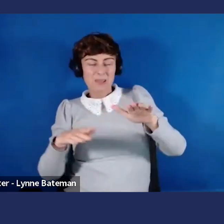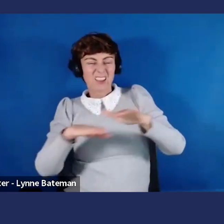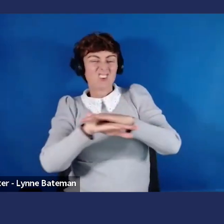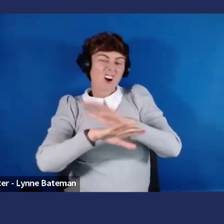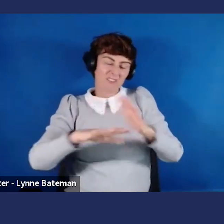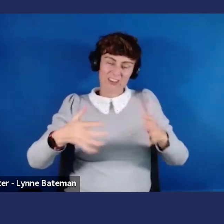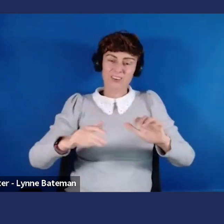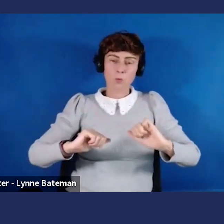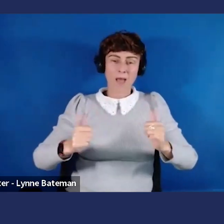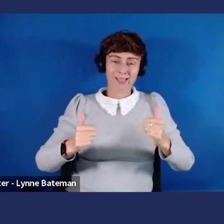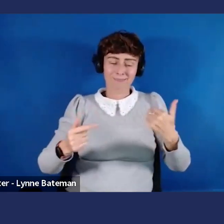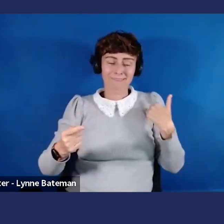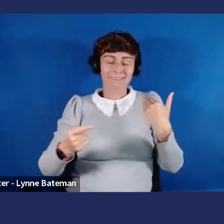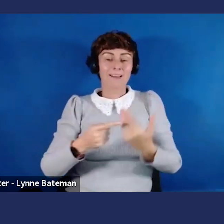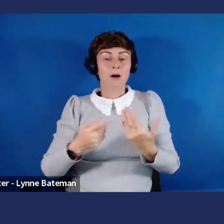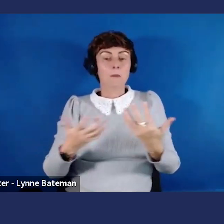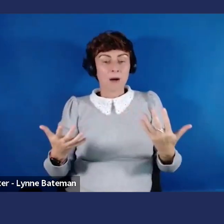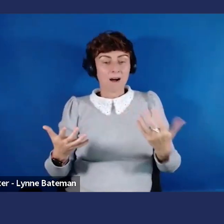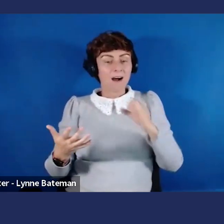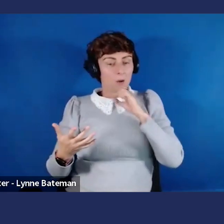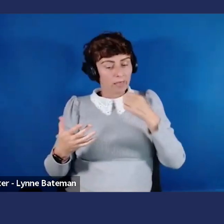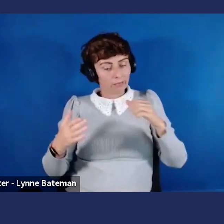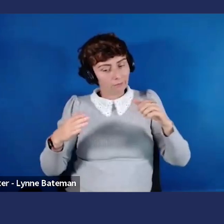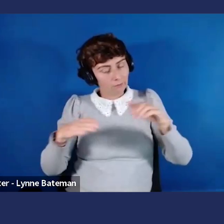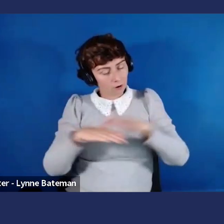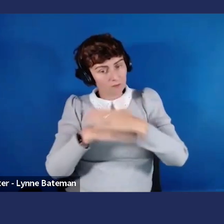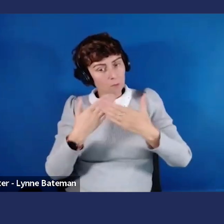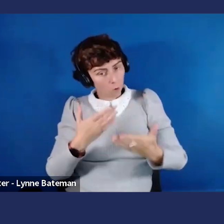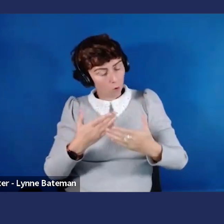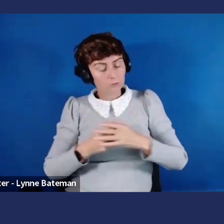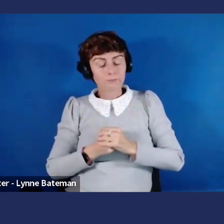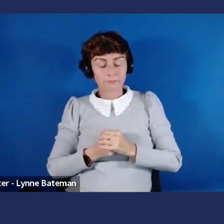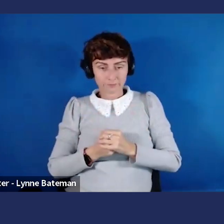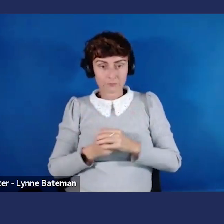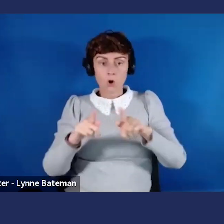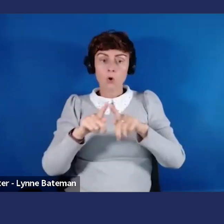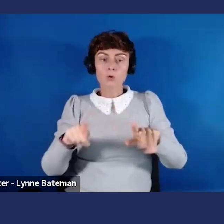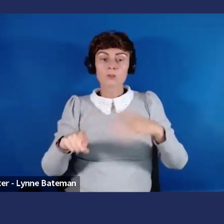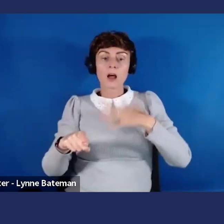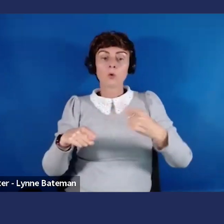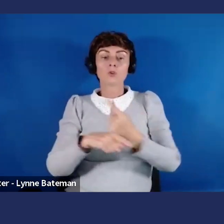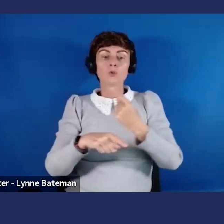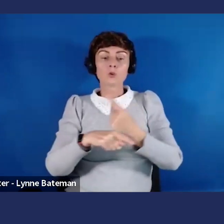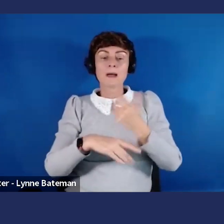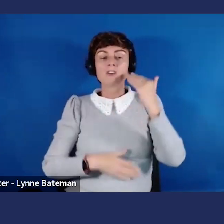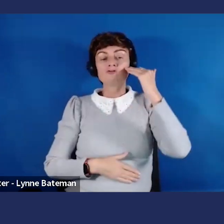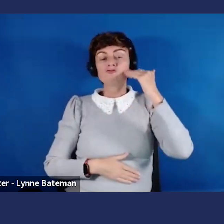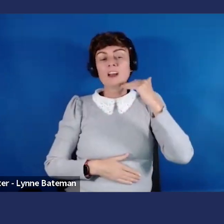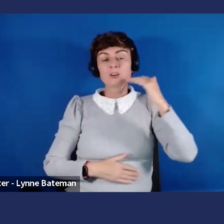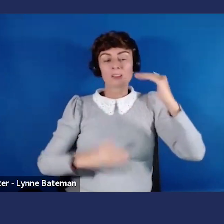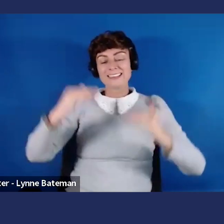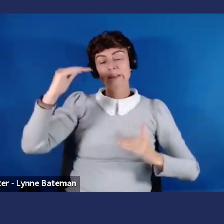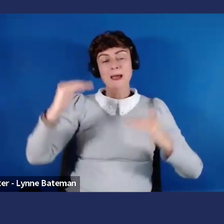by the previous speakers. We'll just dive into that a little bit more. I wanted to bring in a little bit around racial disparities in birth